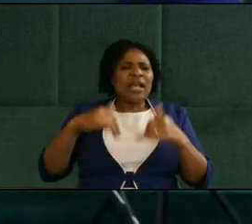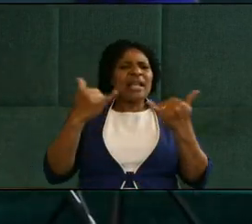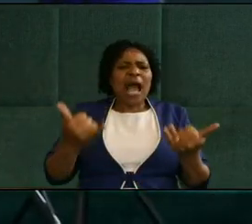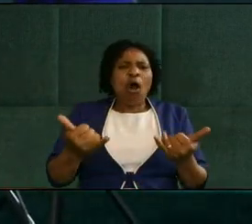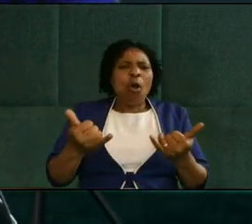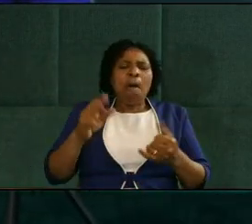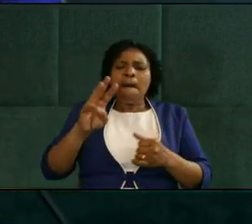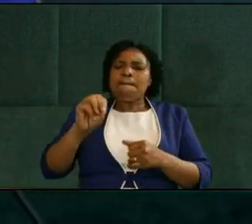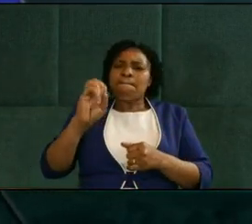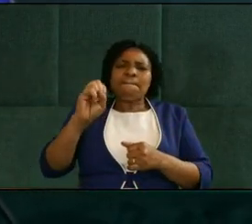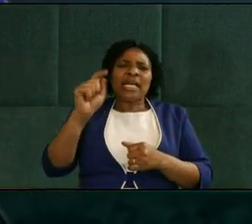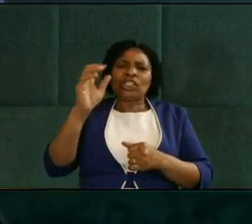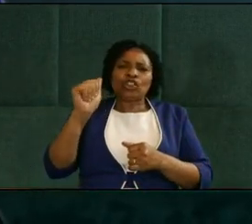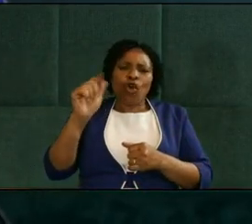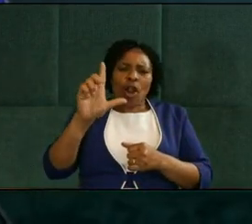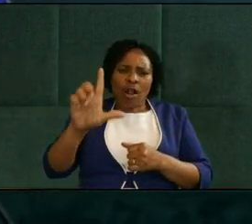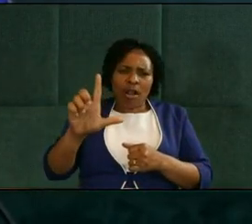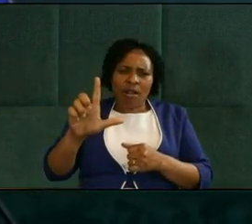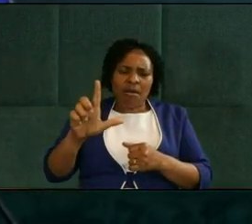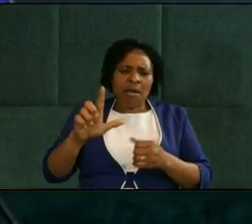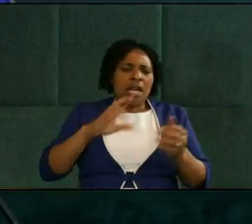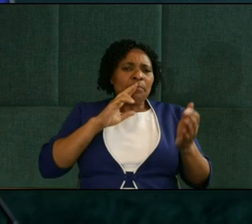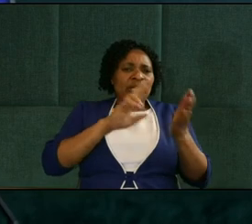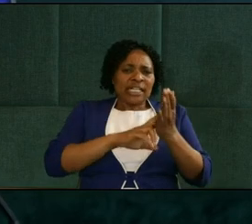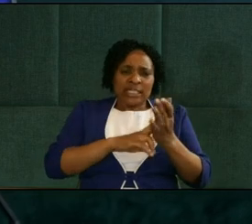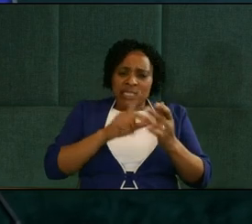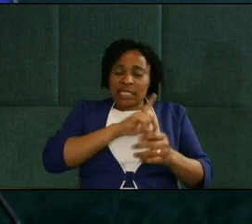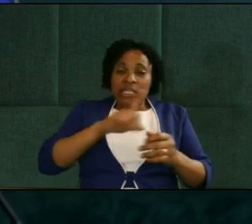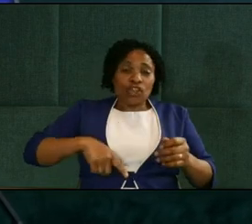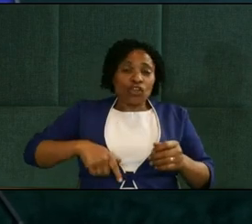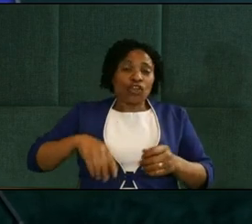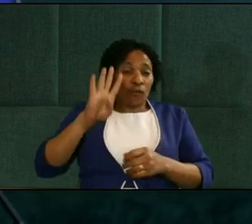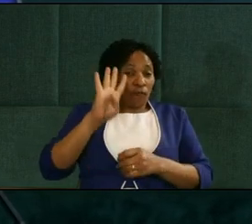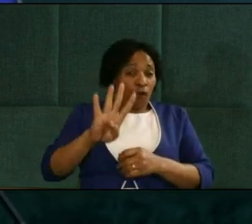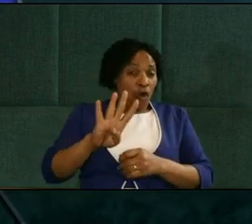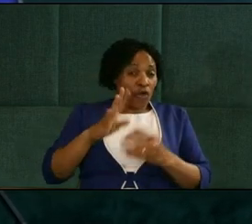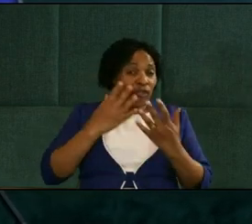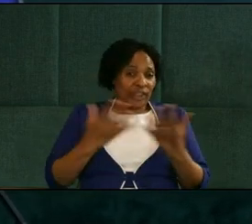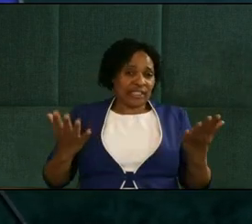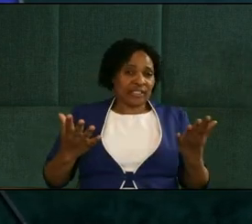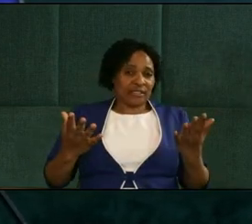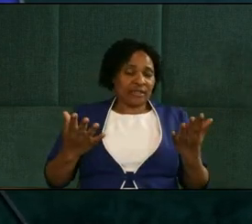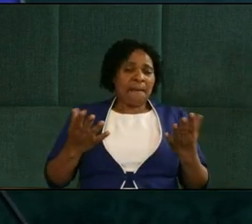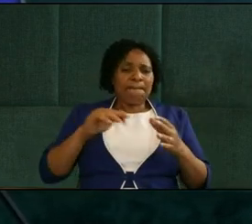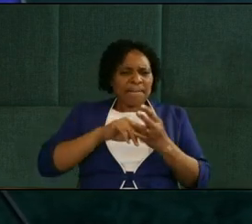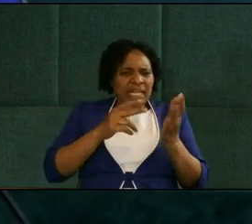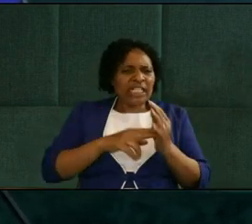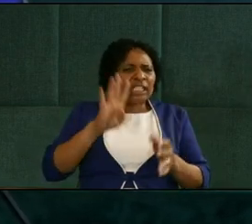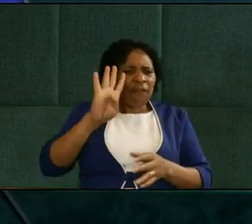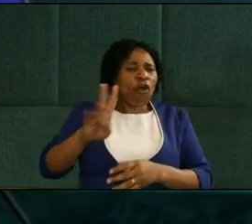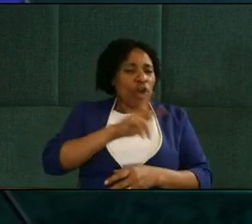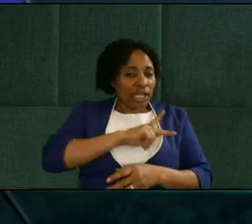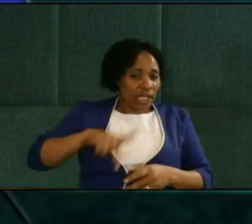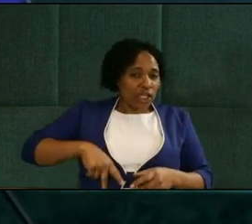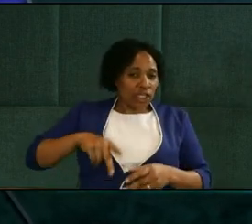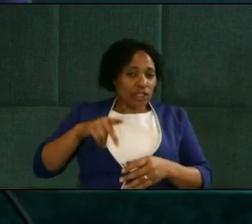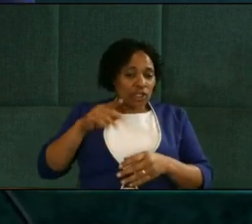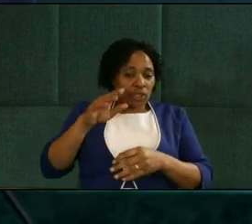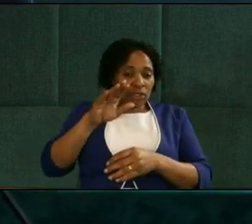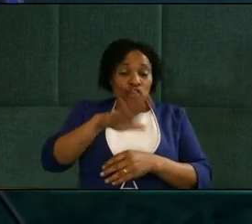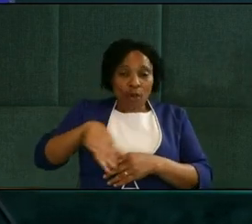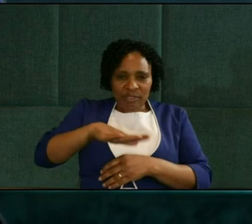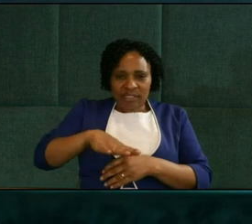represent a kingdom. There are four different metals, which mean there are four kingdoms. Is the church with me? And then